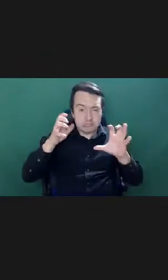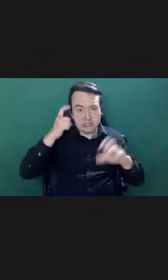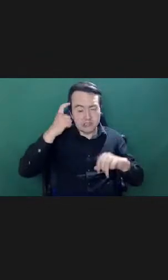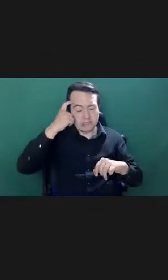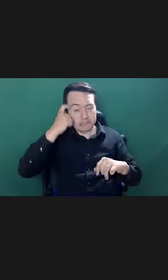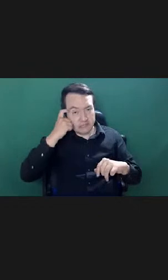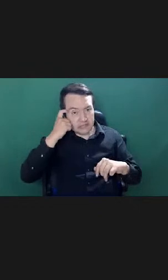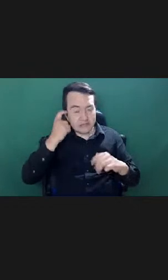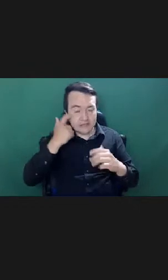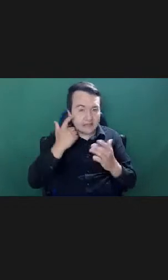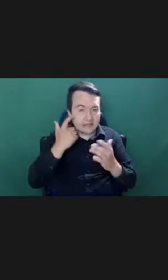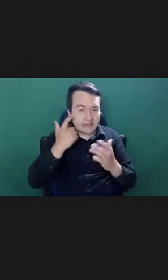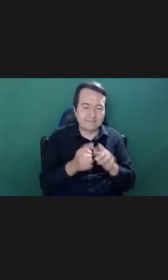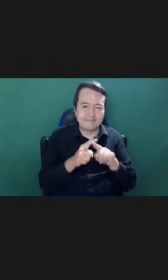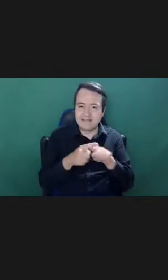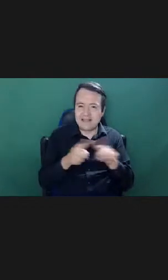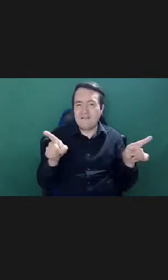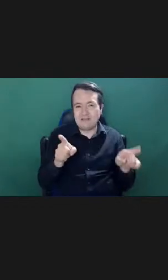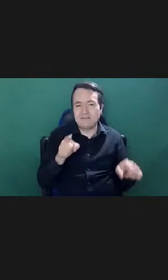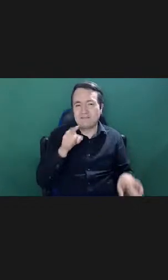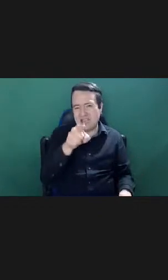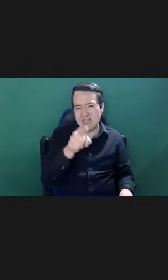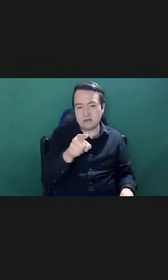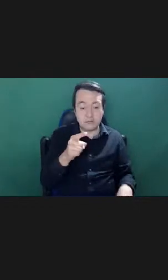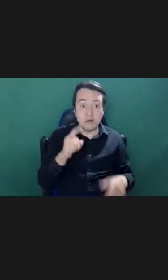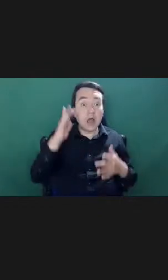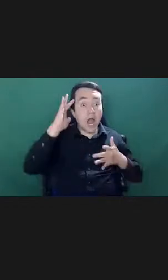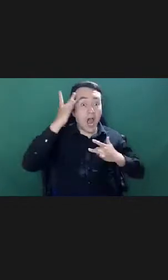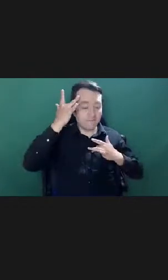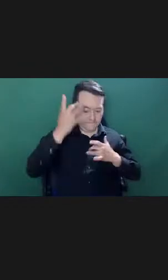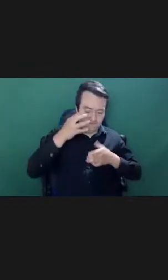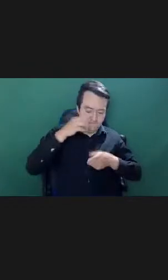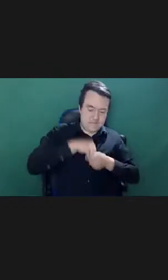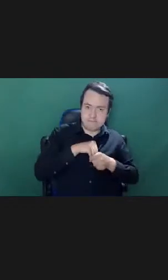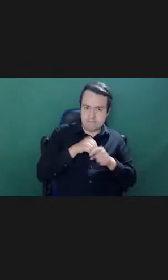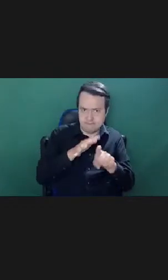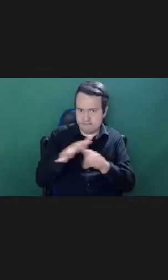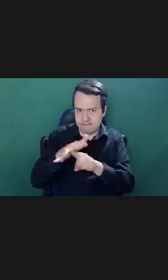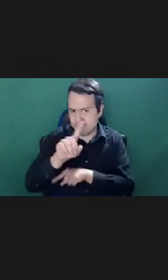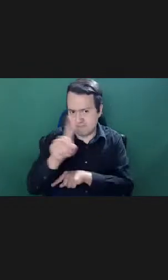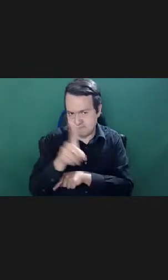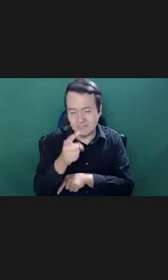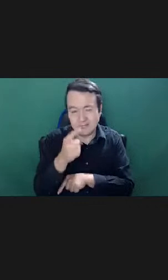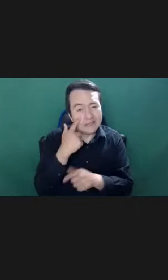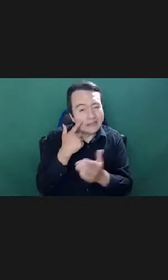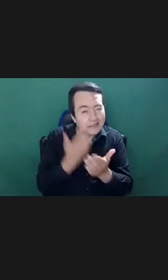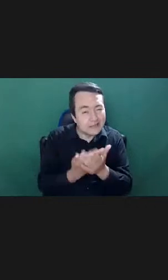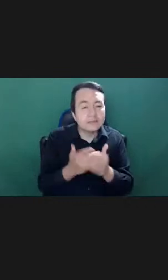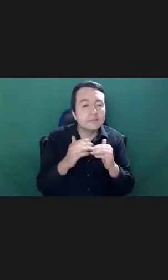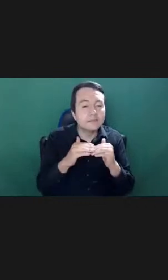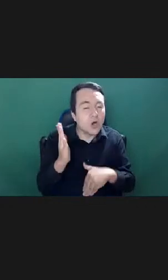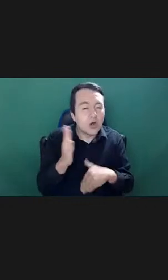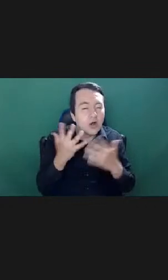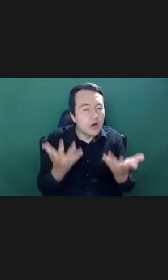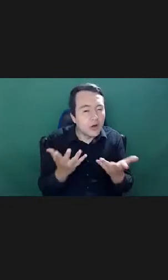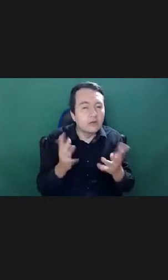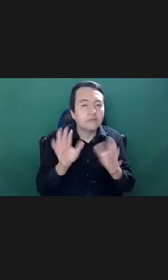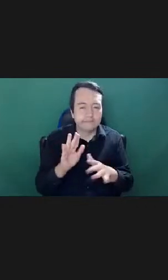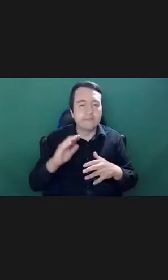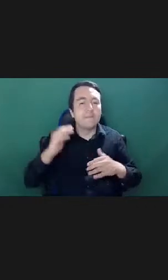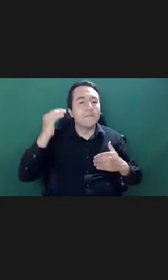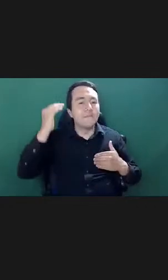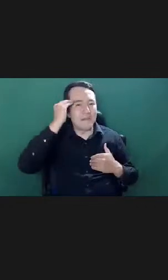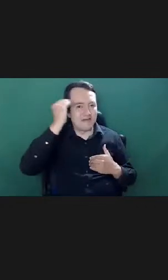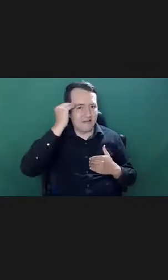here, injuries are not here. This is only the mental health related burden, 100% across the lifetime. And again, just to focus